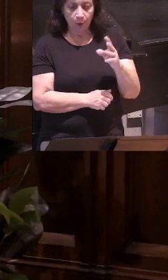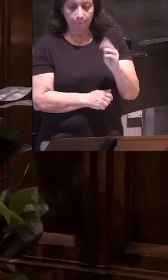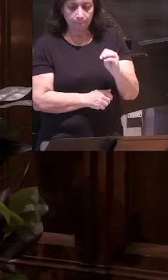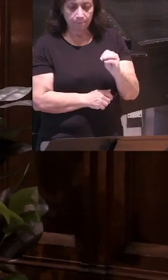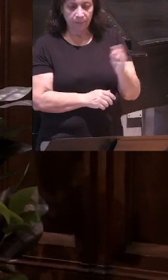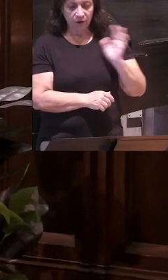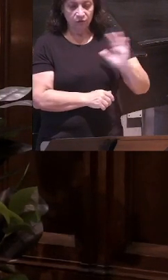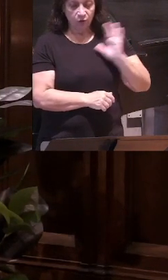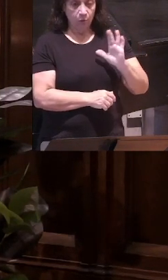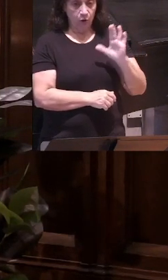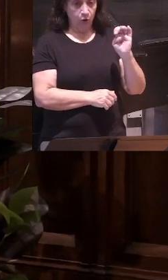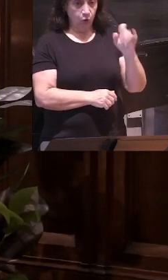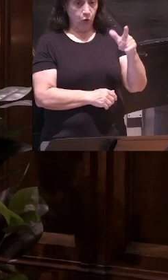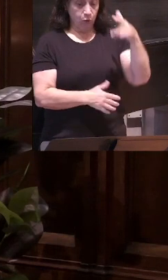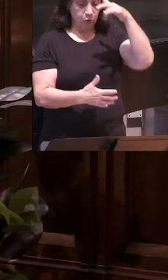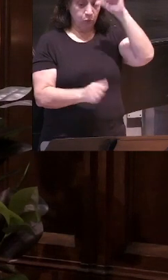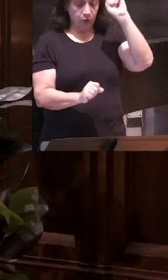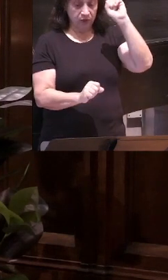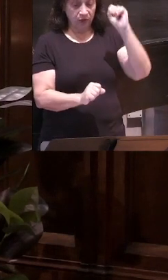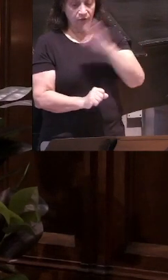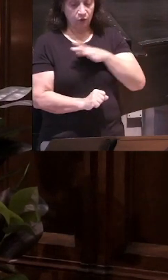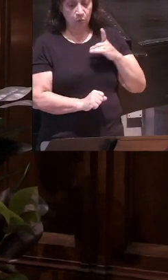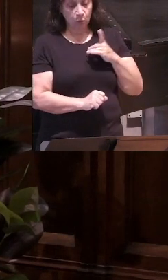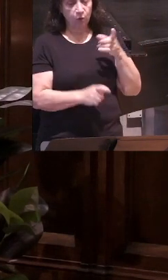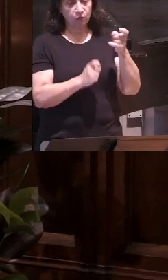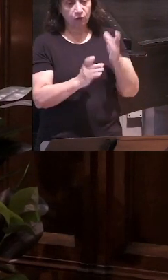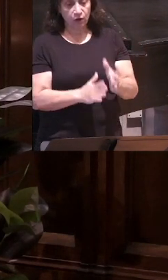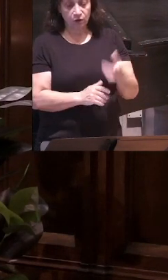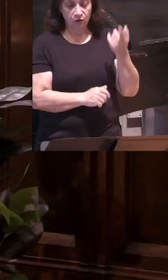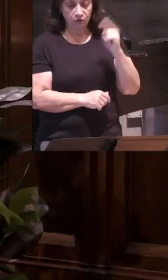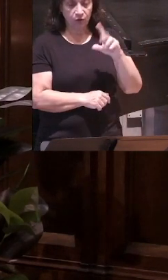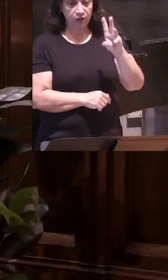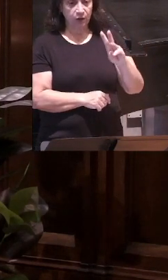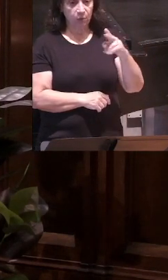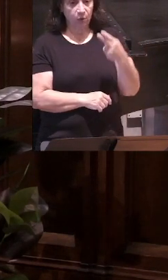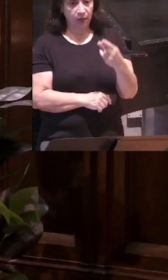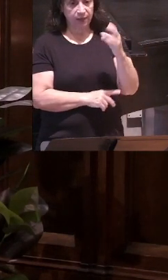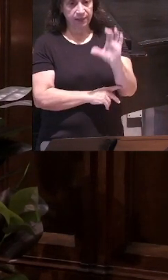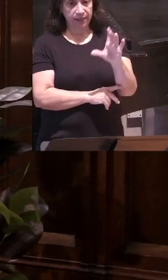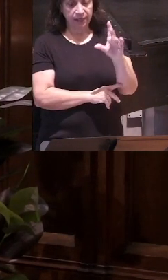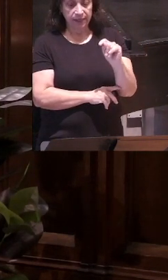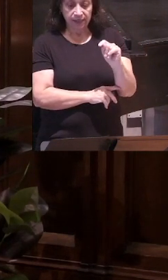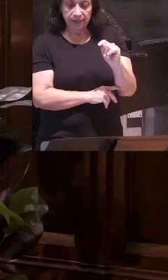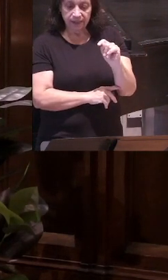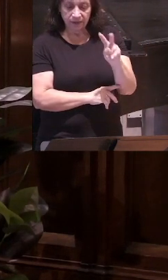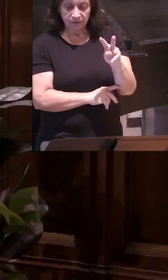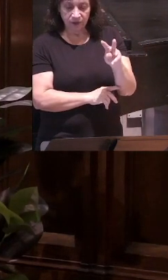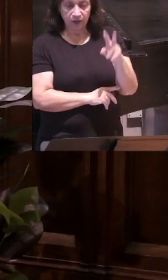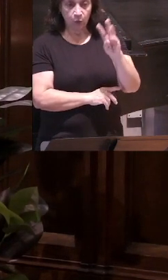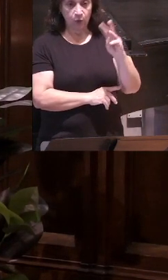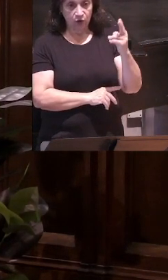Formerly, Earl was president of the board of directors for WHC-TV in West Hartford,